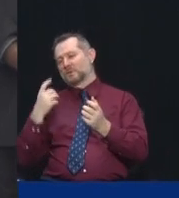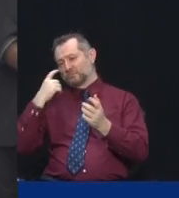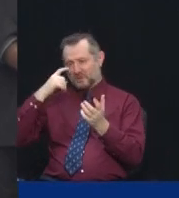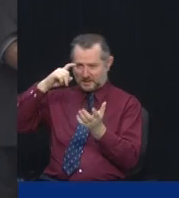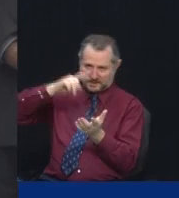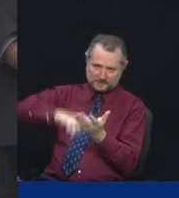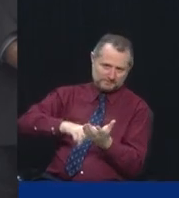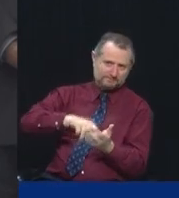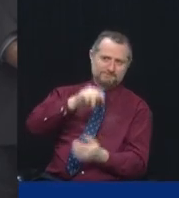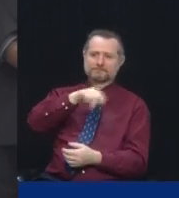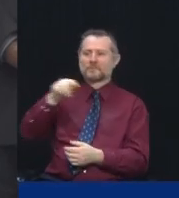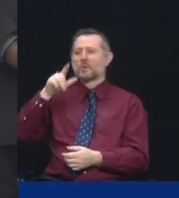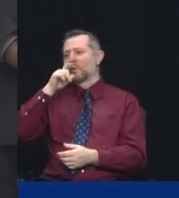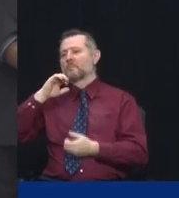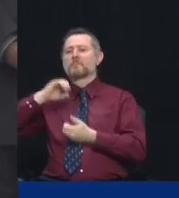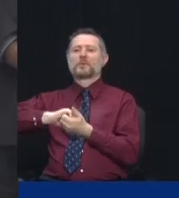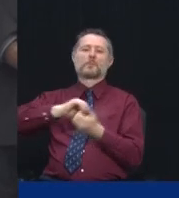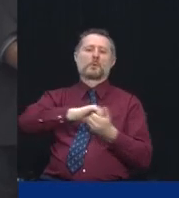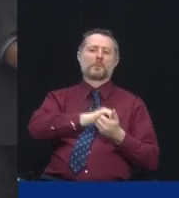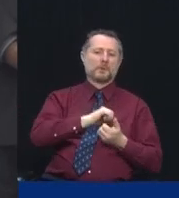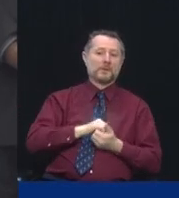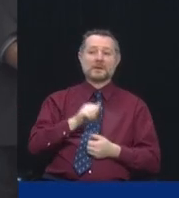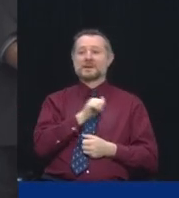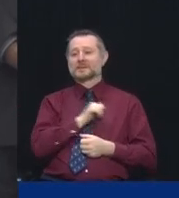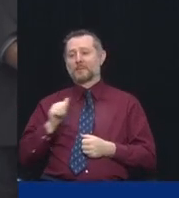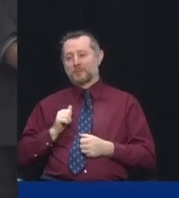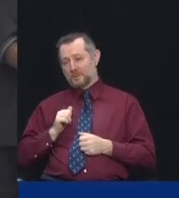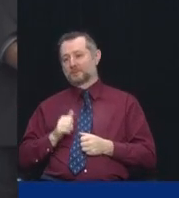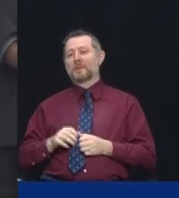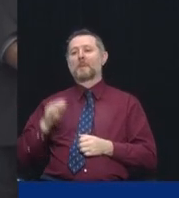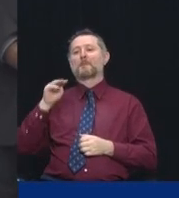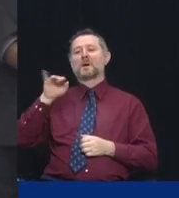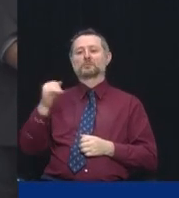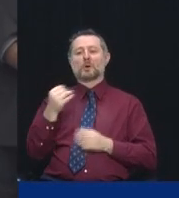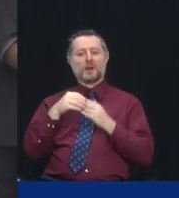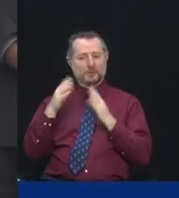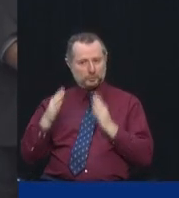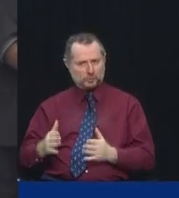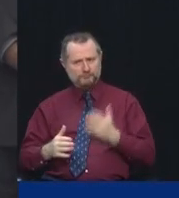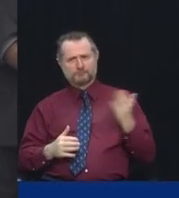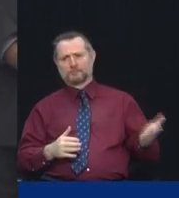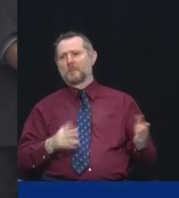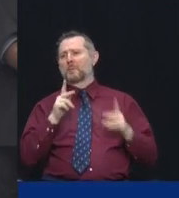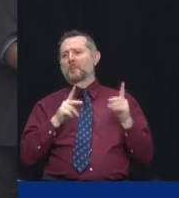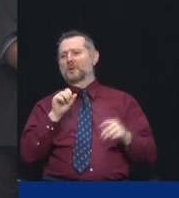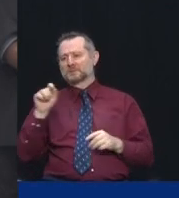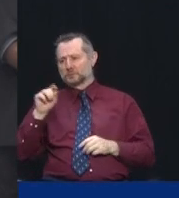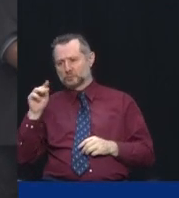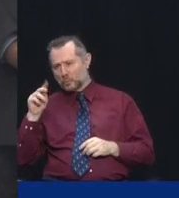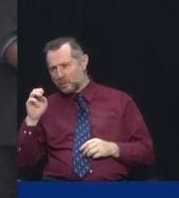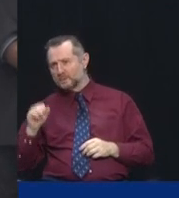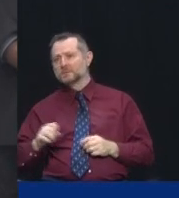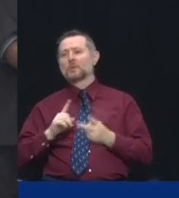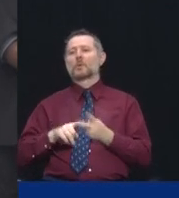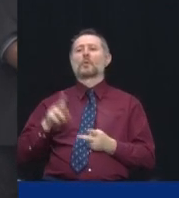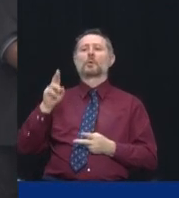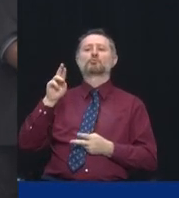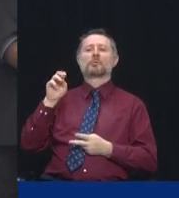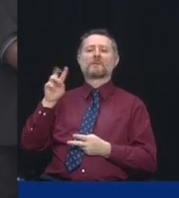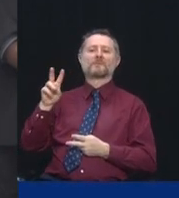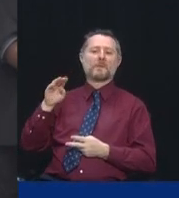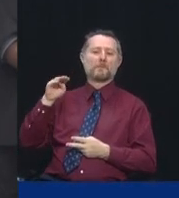partners in this: Assembly Majority Leader Crystal Peoples-Stokes, Reverend Mark Blue, the president of